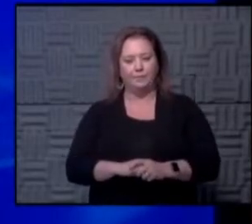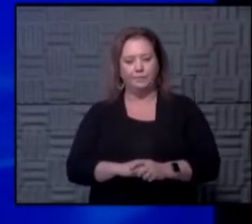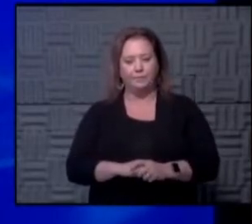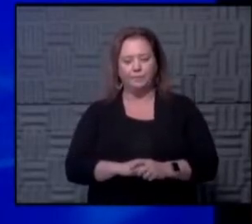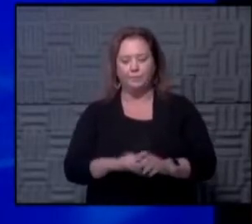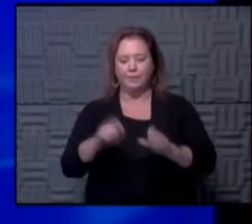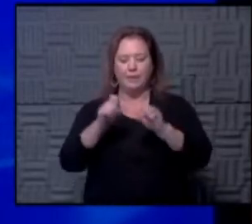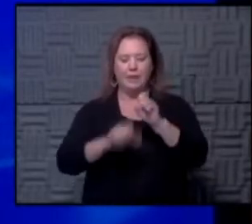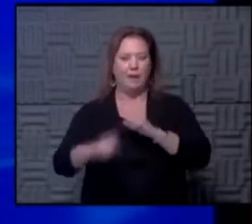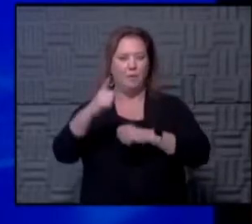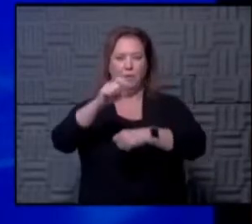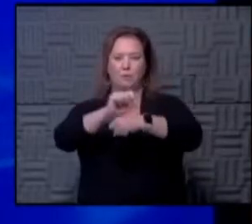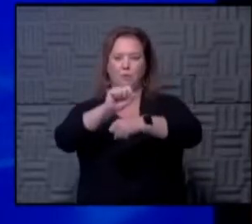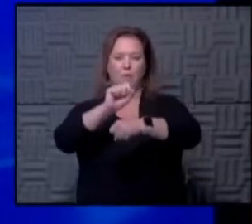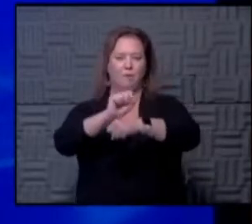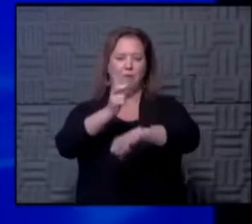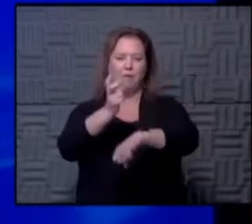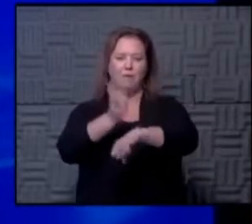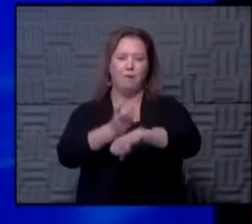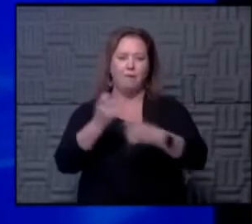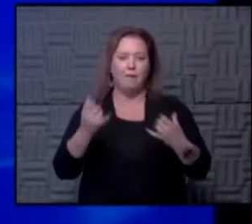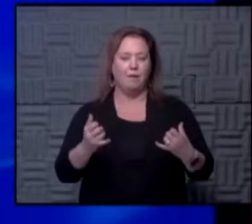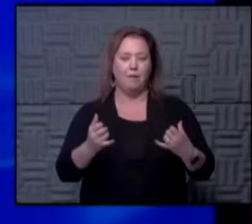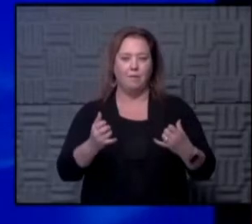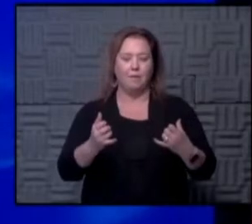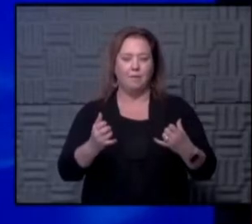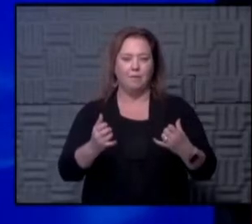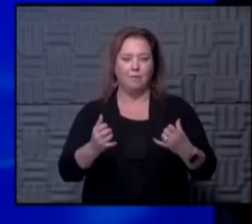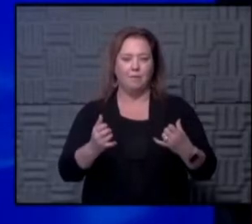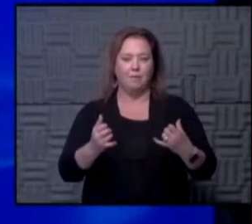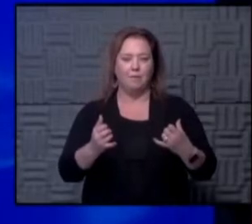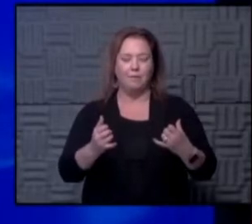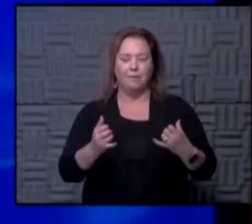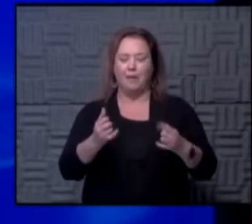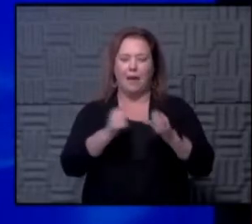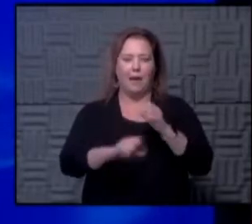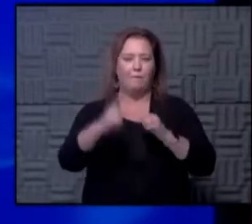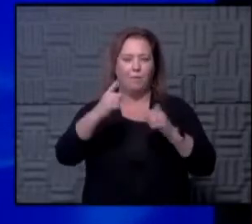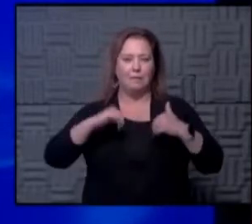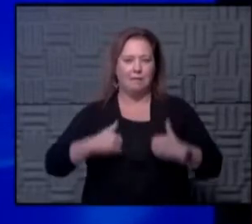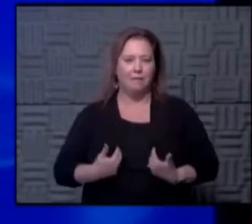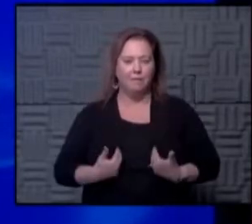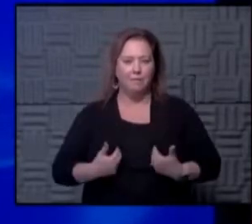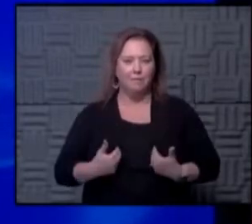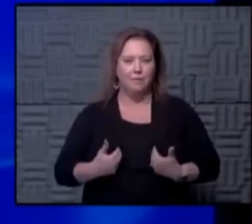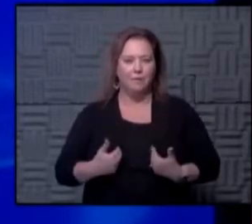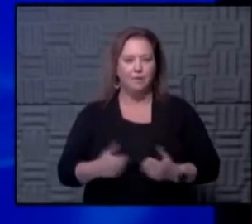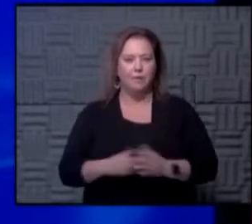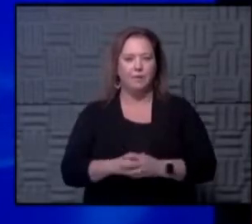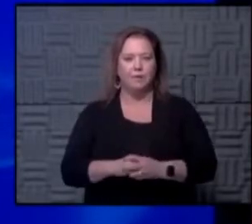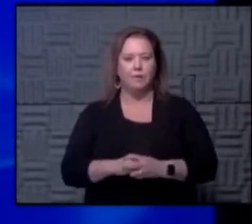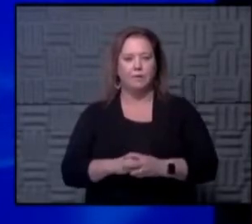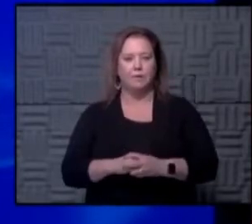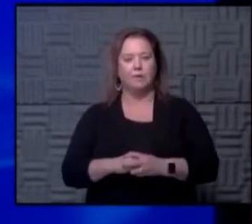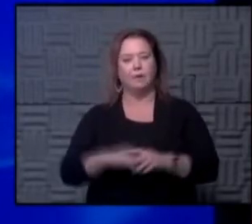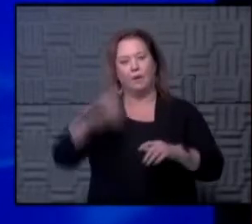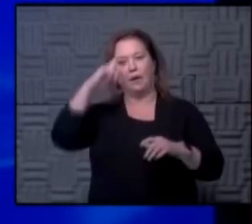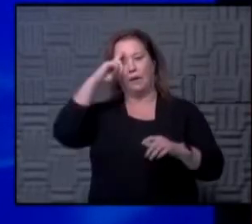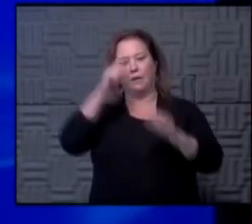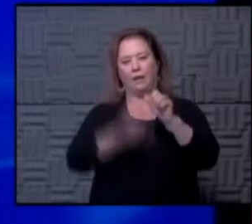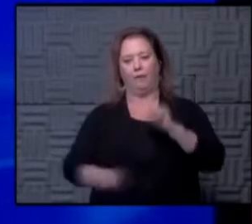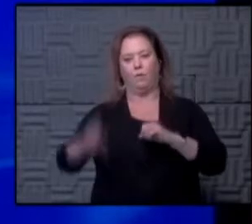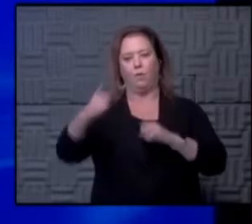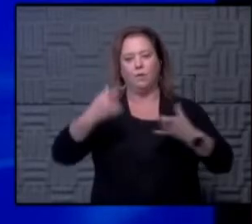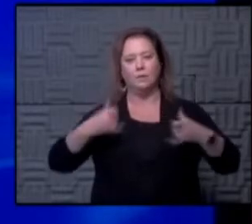everyone's working real hard right now. And that's an understatement. And everyone's tired. And I think